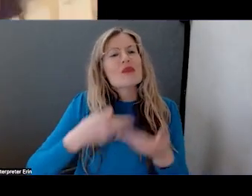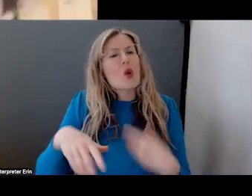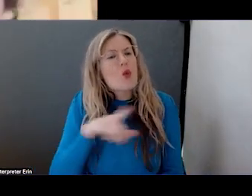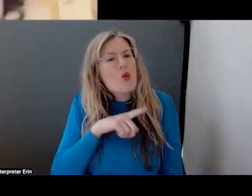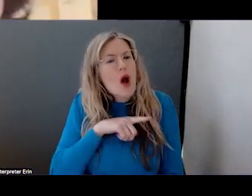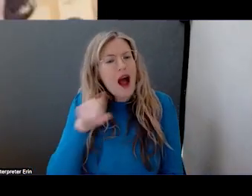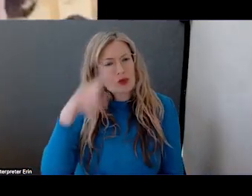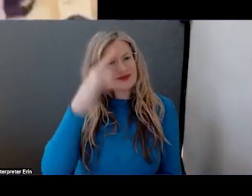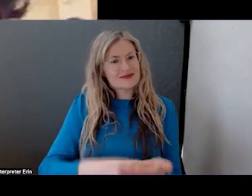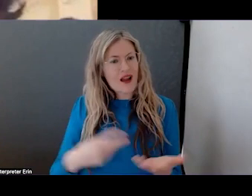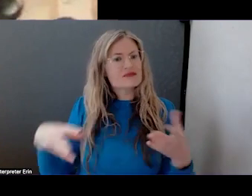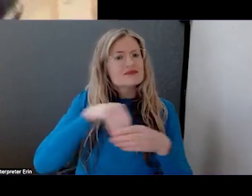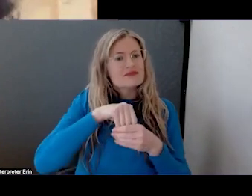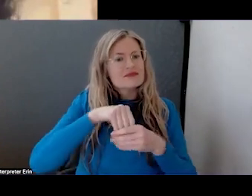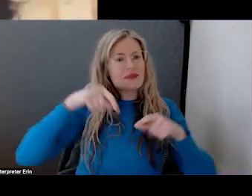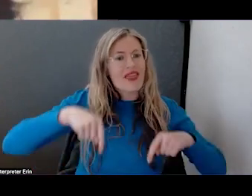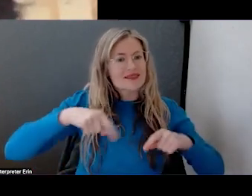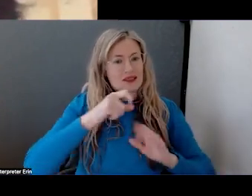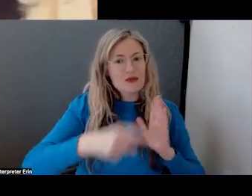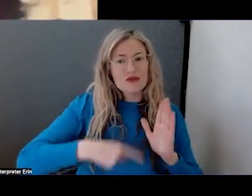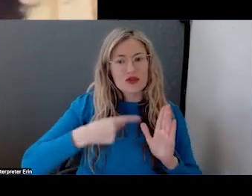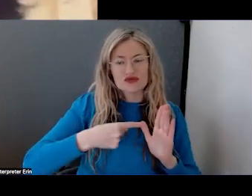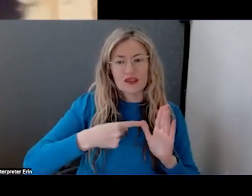this. I will start.